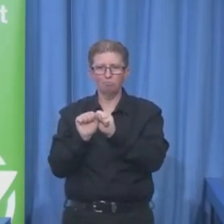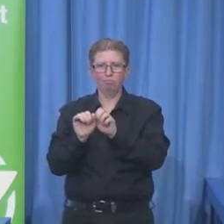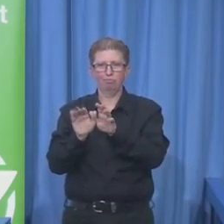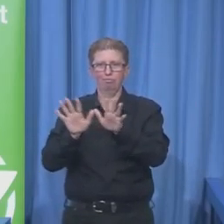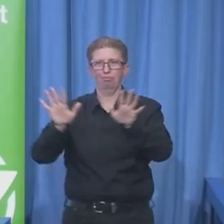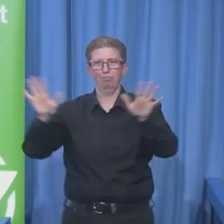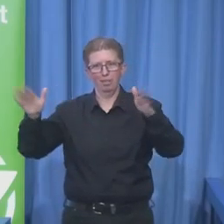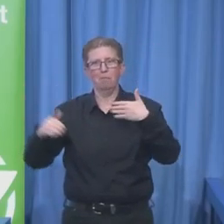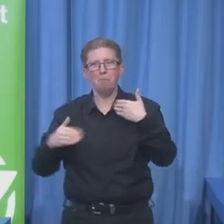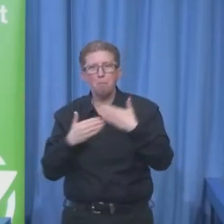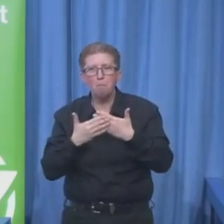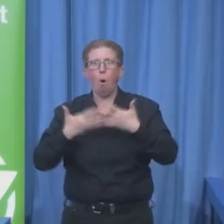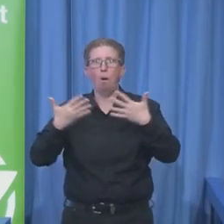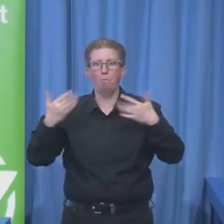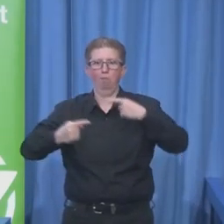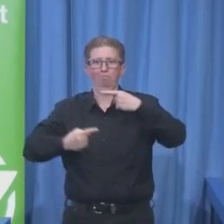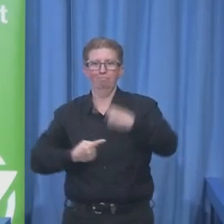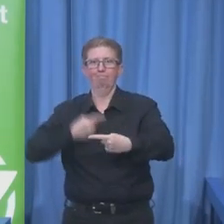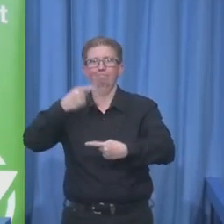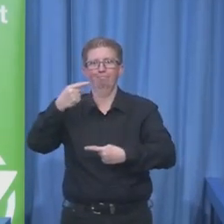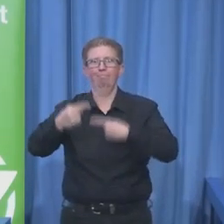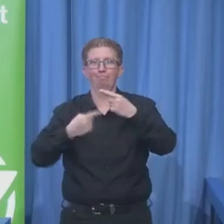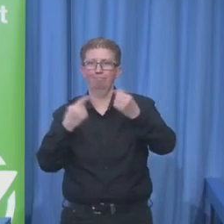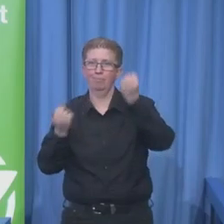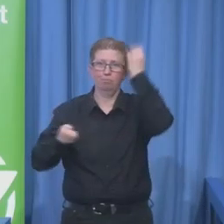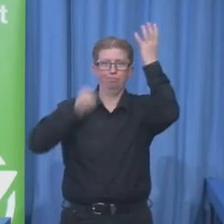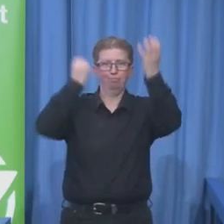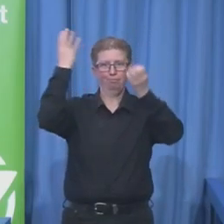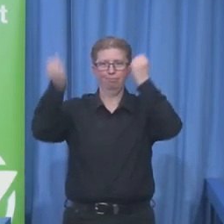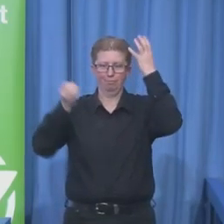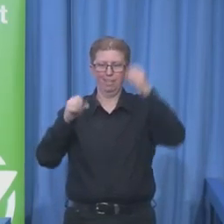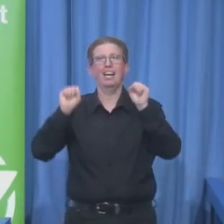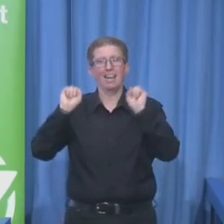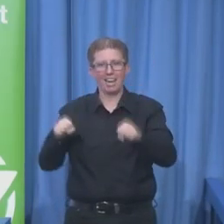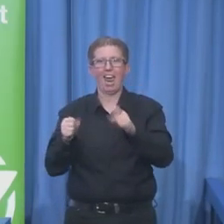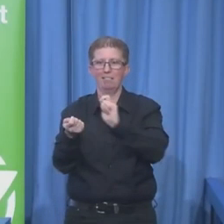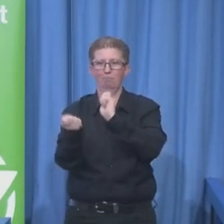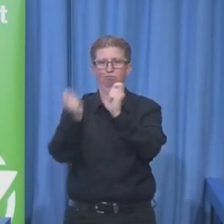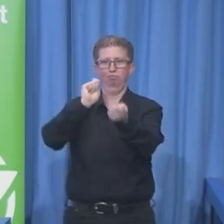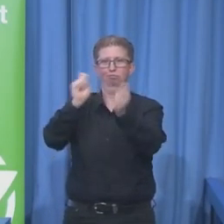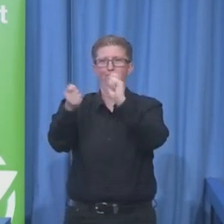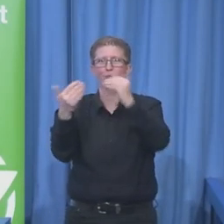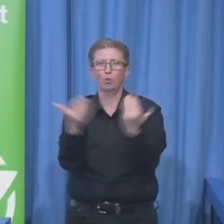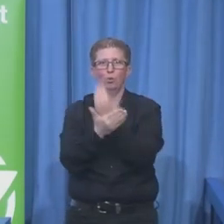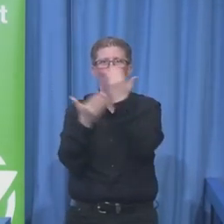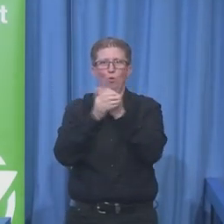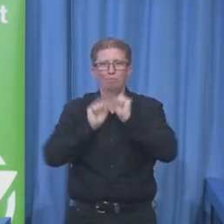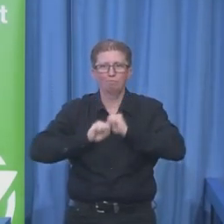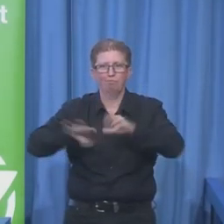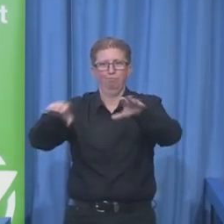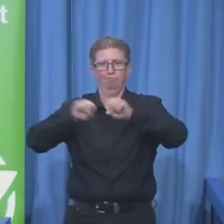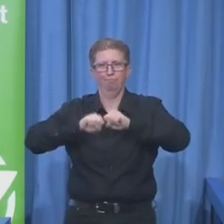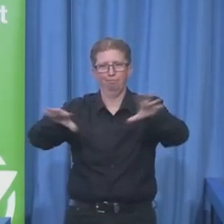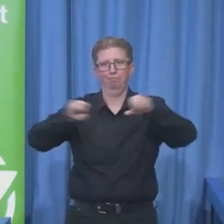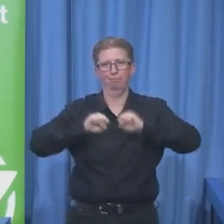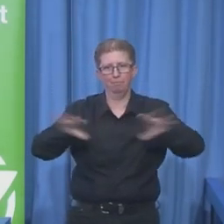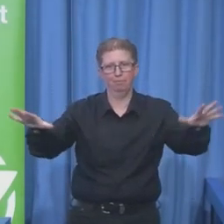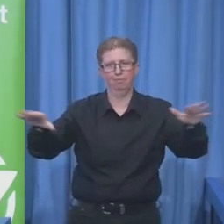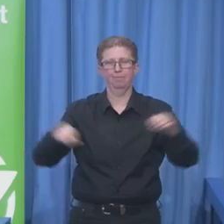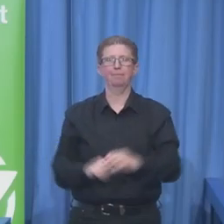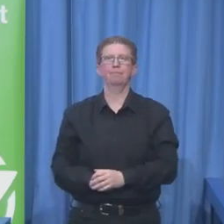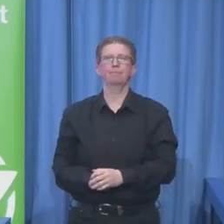solutions to avoid or at least reduce the benefit trap. And we want to support persons with disability